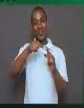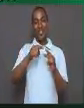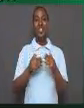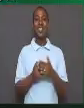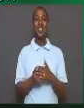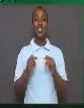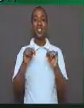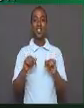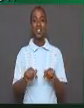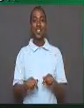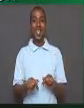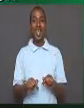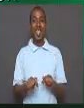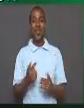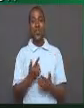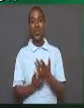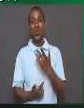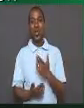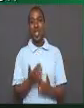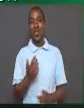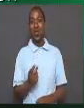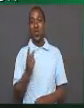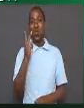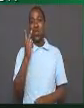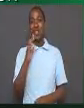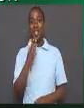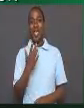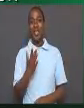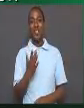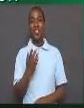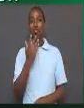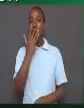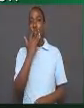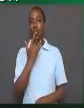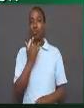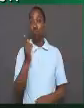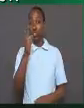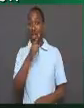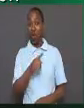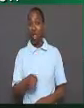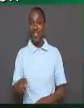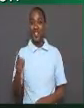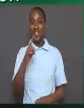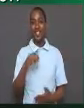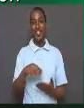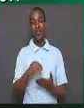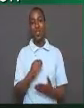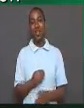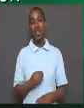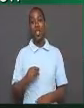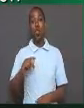Today, we will discuss the 2 types of blood circulation: